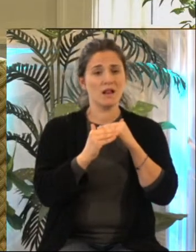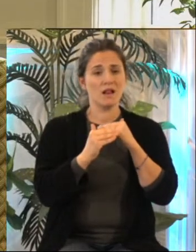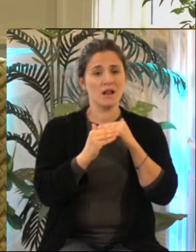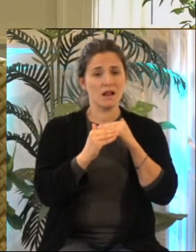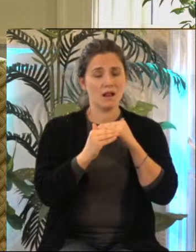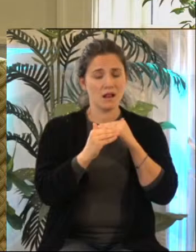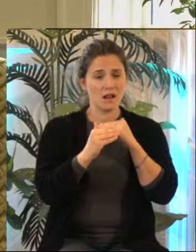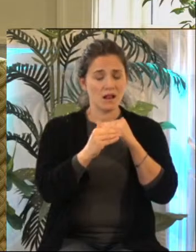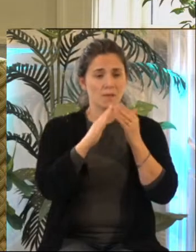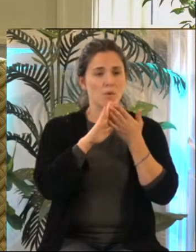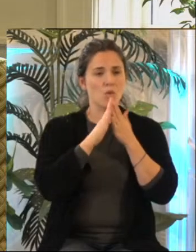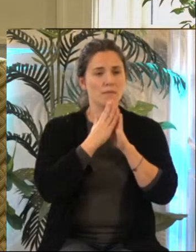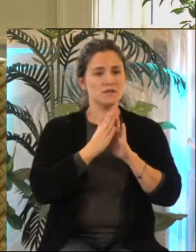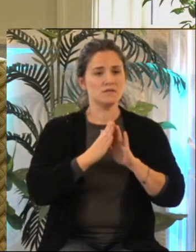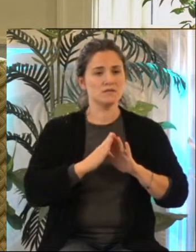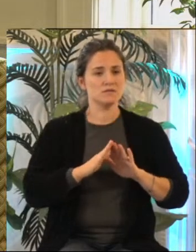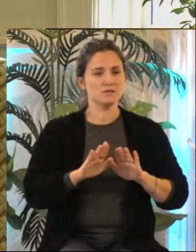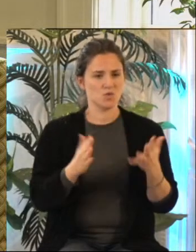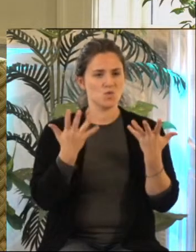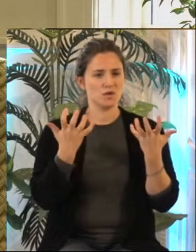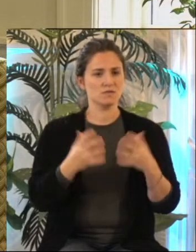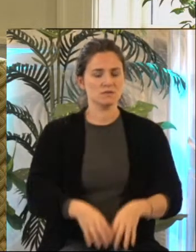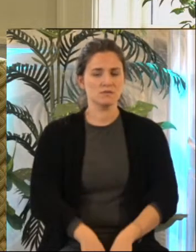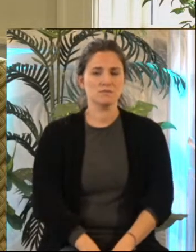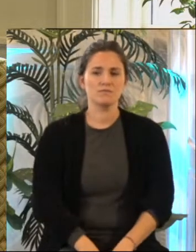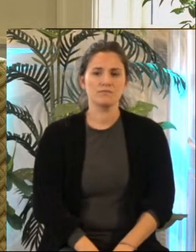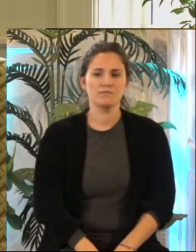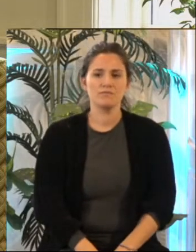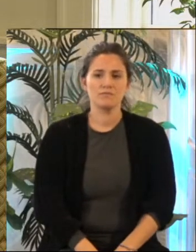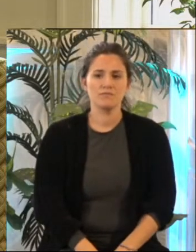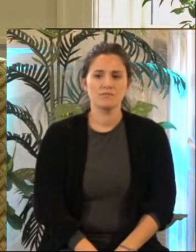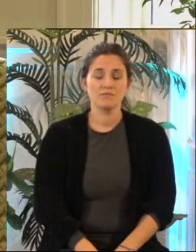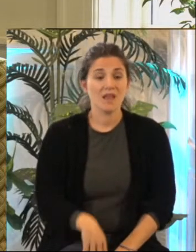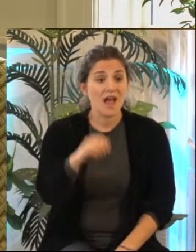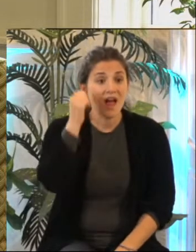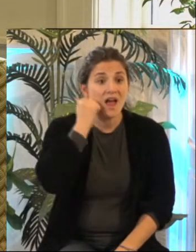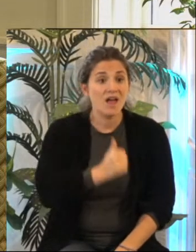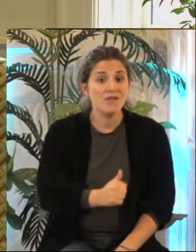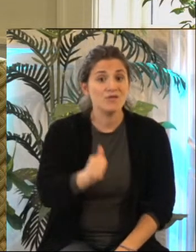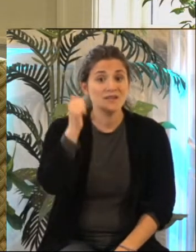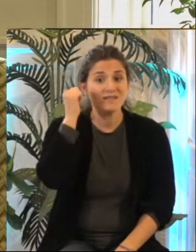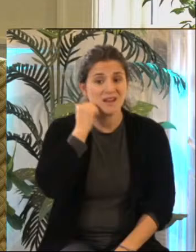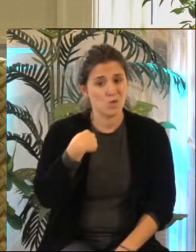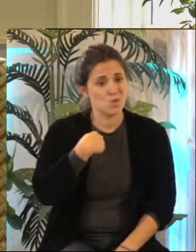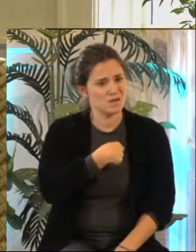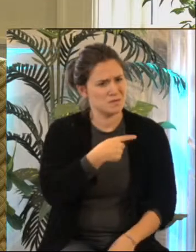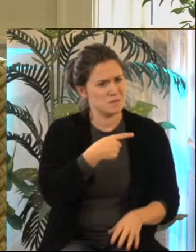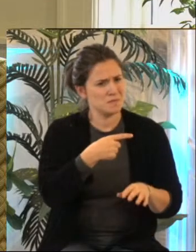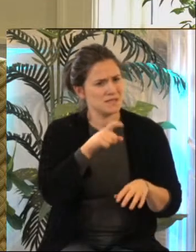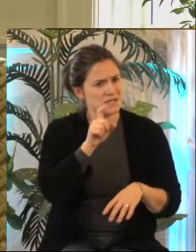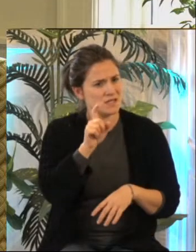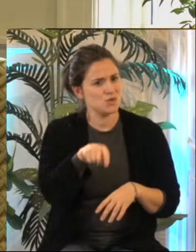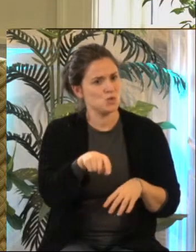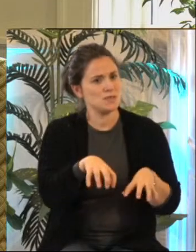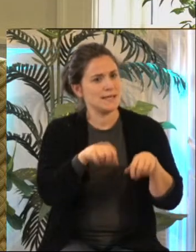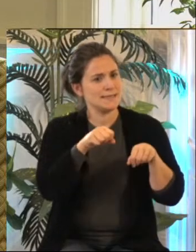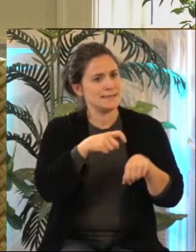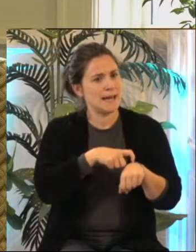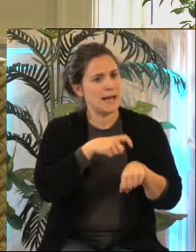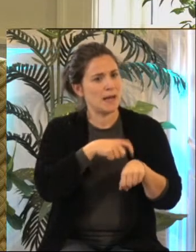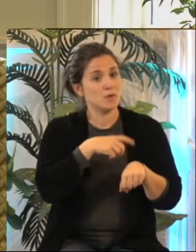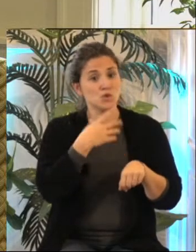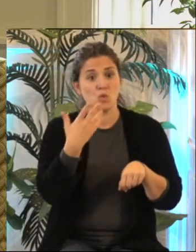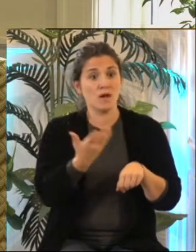resting lull. He explained, we need to take time every day to listen to what he